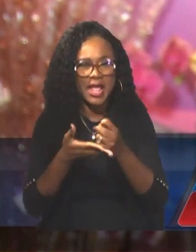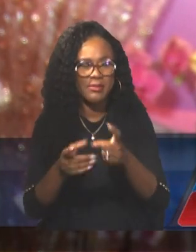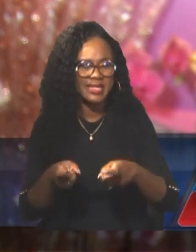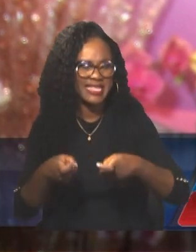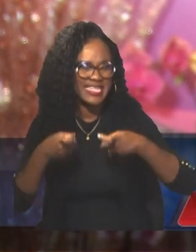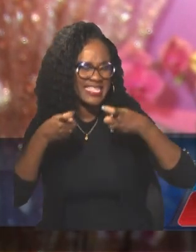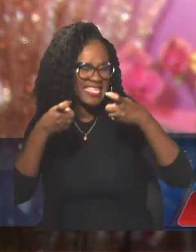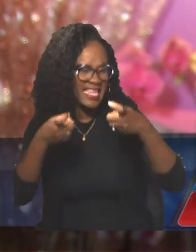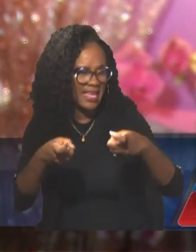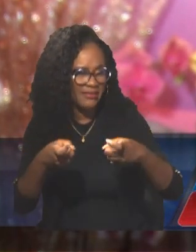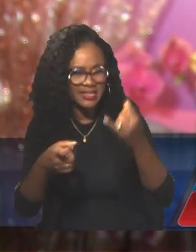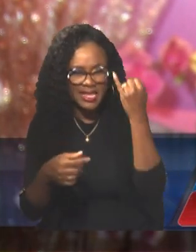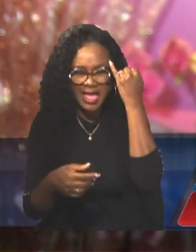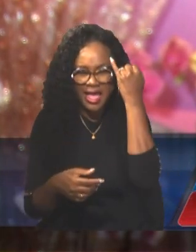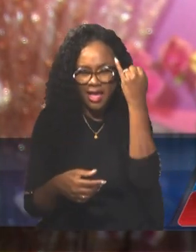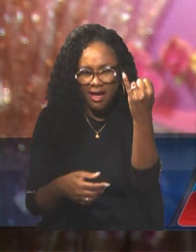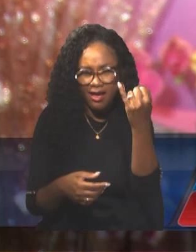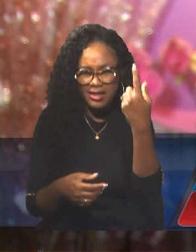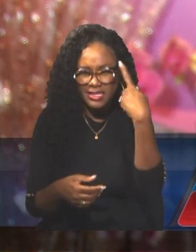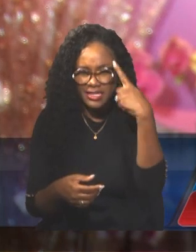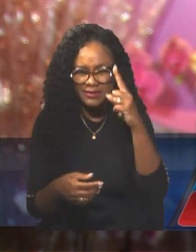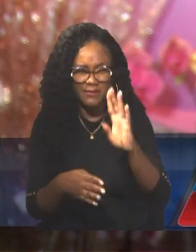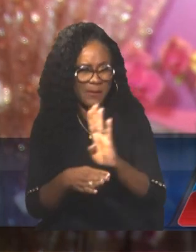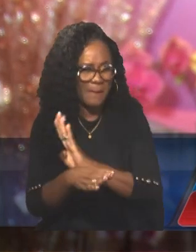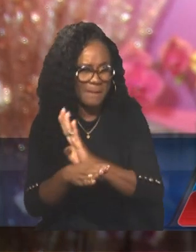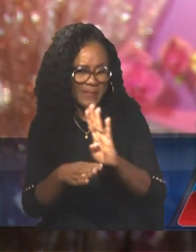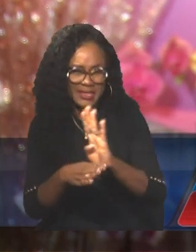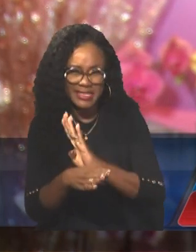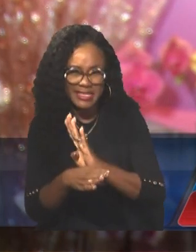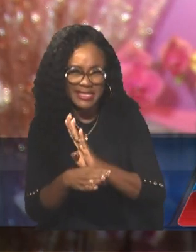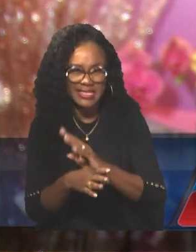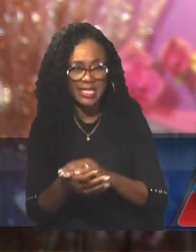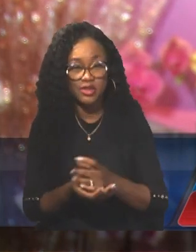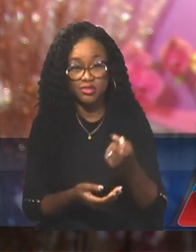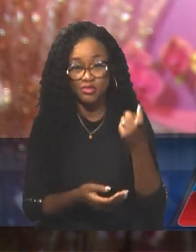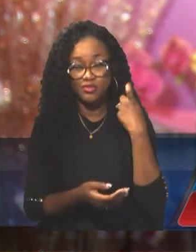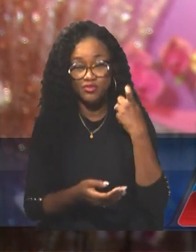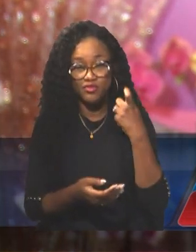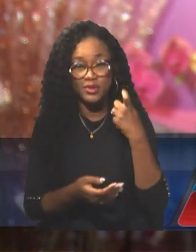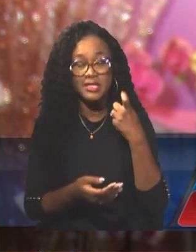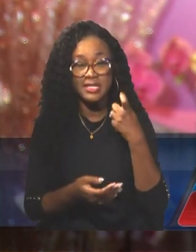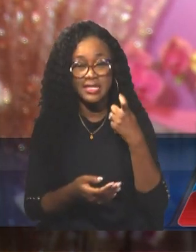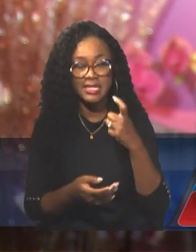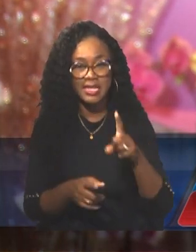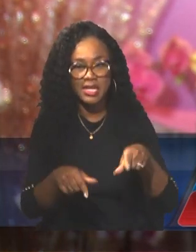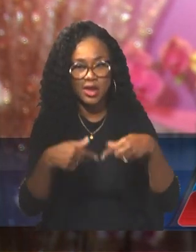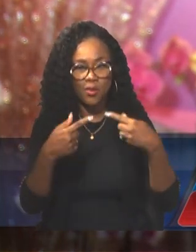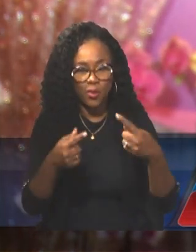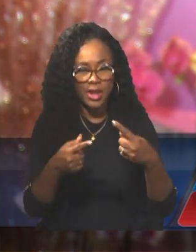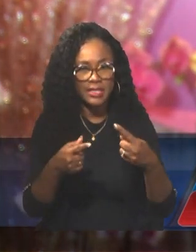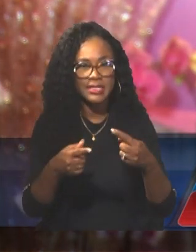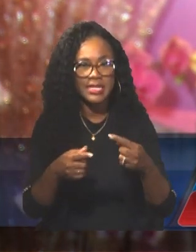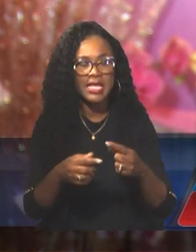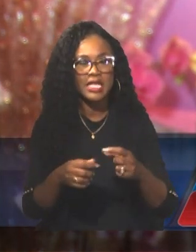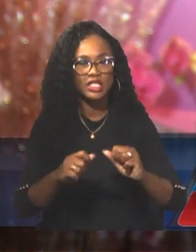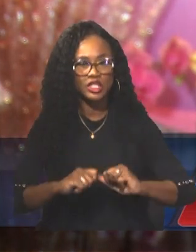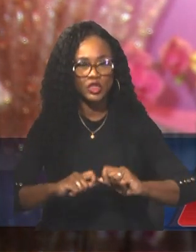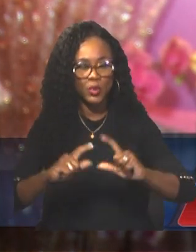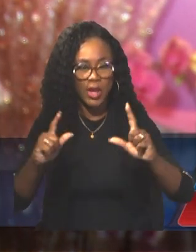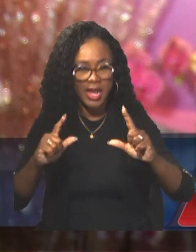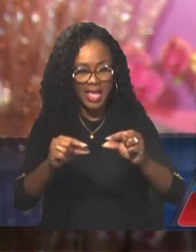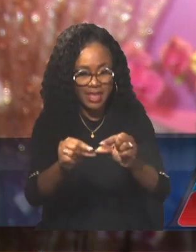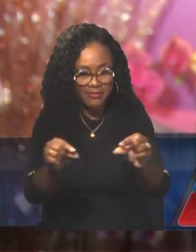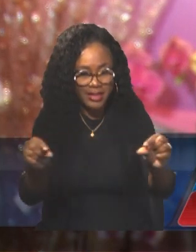gifts, we supply ideas for corporate business. Recently, we have been able to penetrate the corporate market by doing live